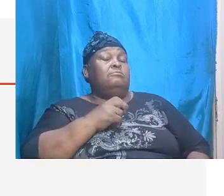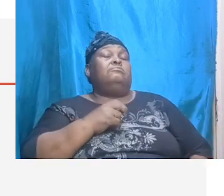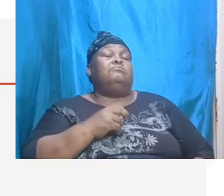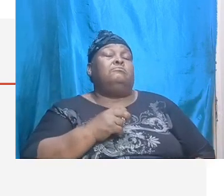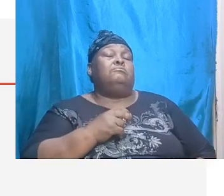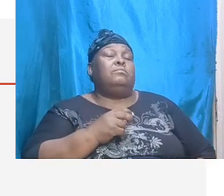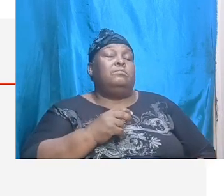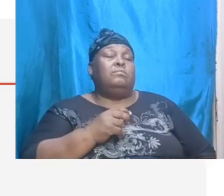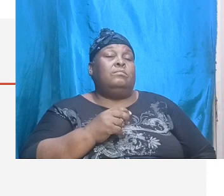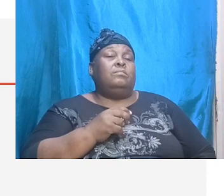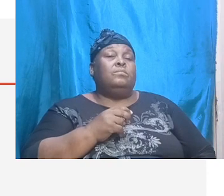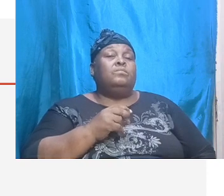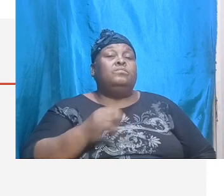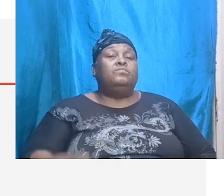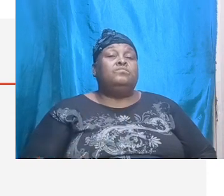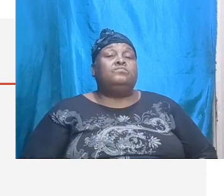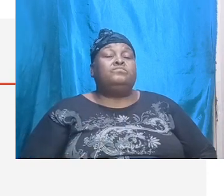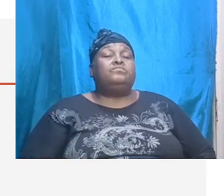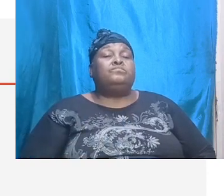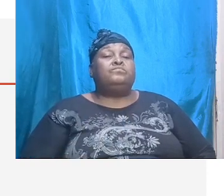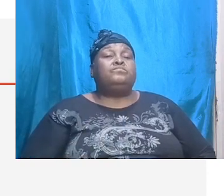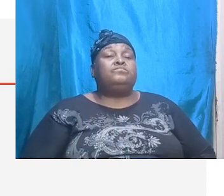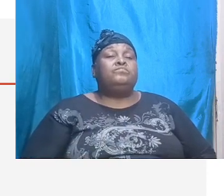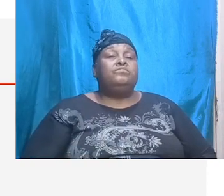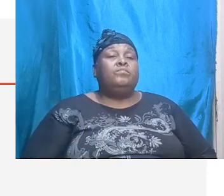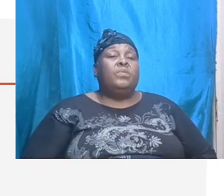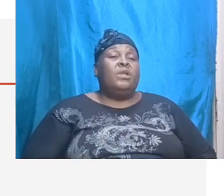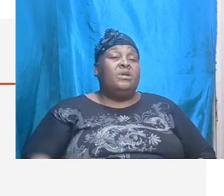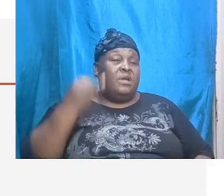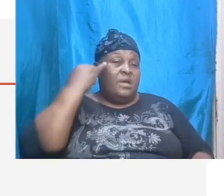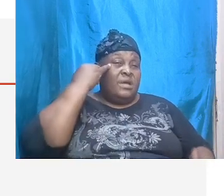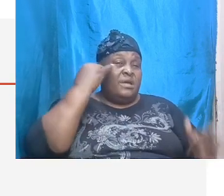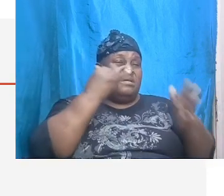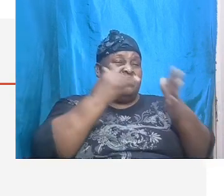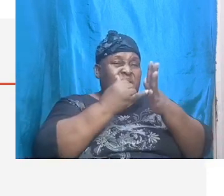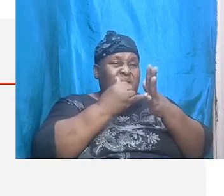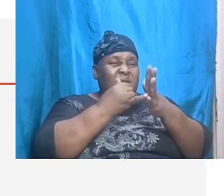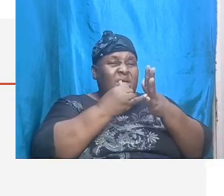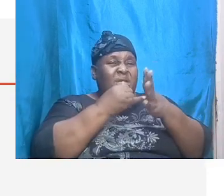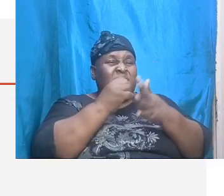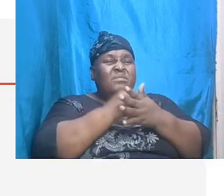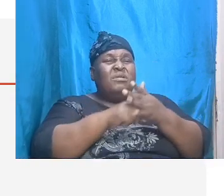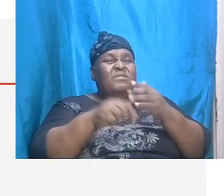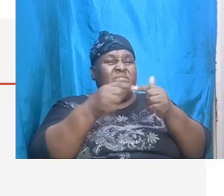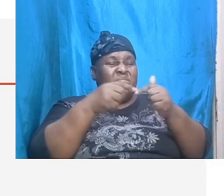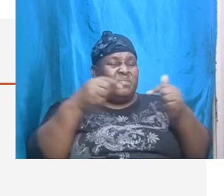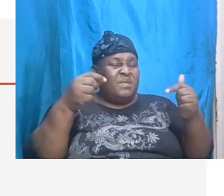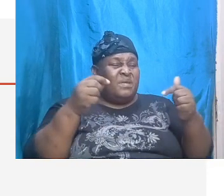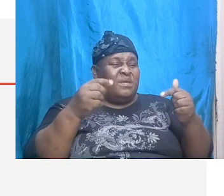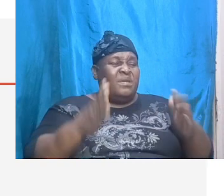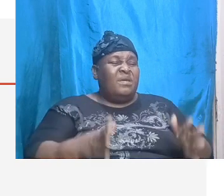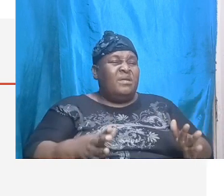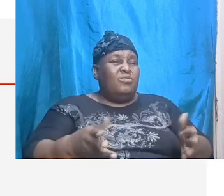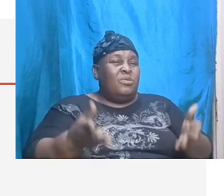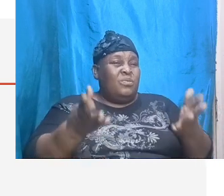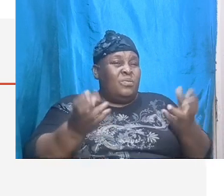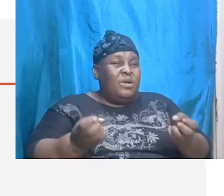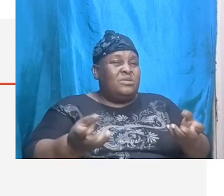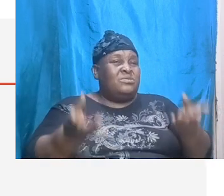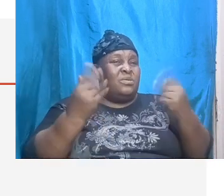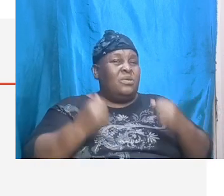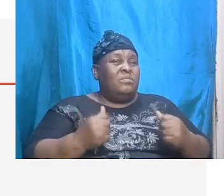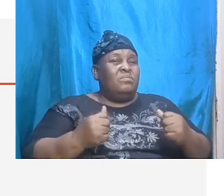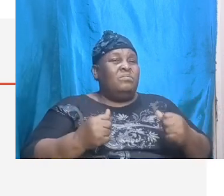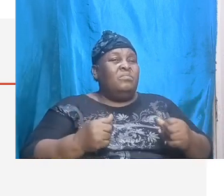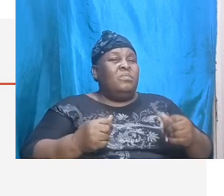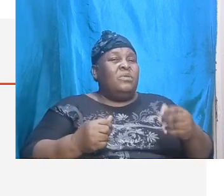enemy. Amen. So let us identify some of the enemies that the enemy want to come with. Praise God. One of the enemy that we